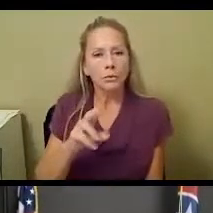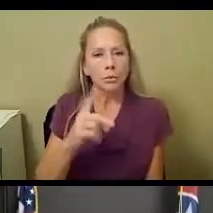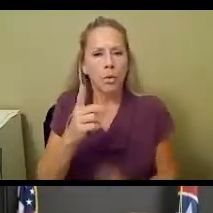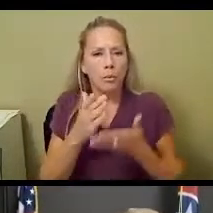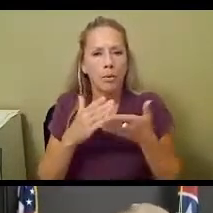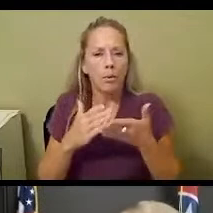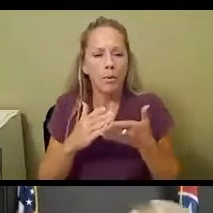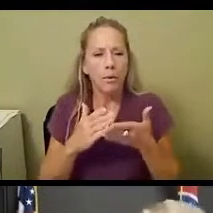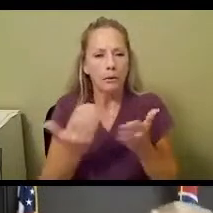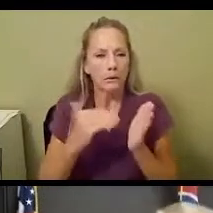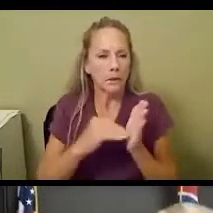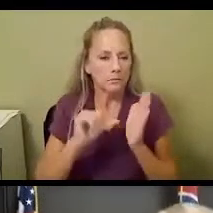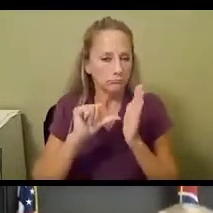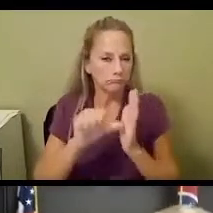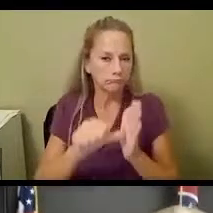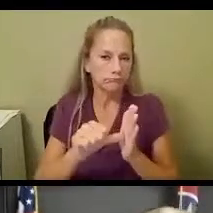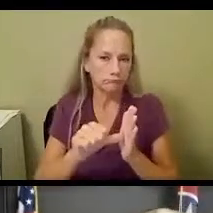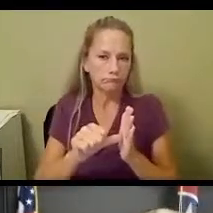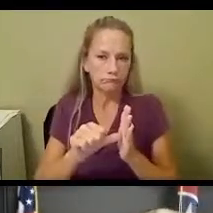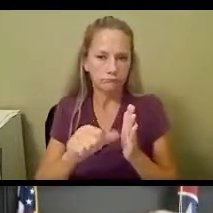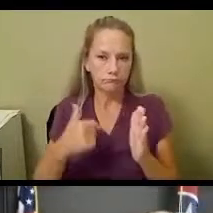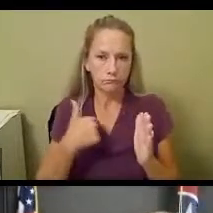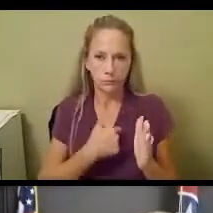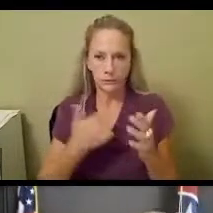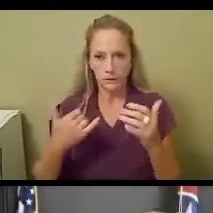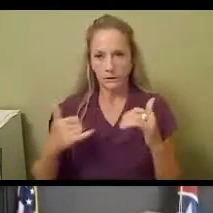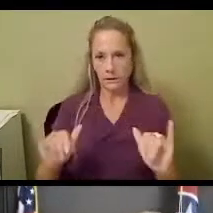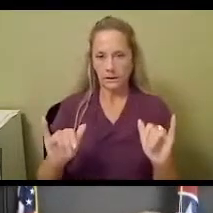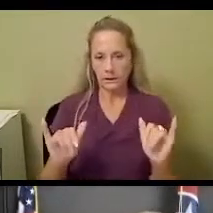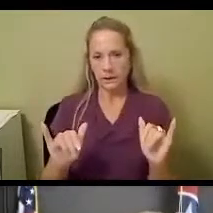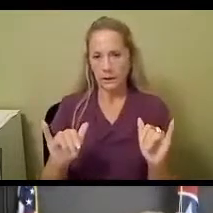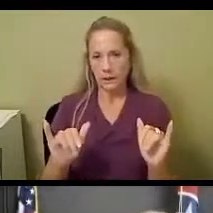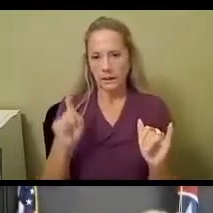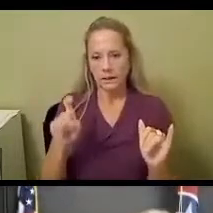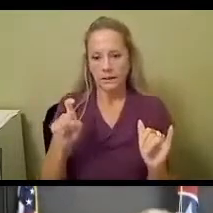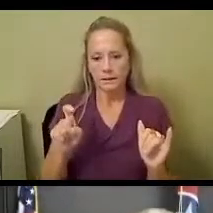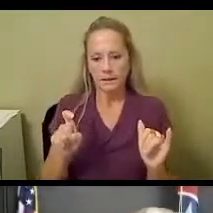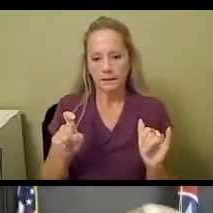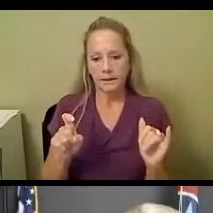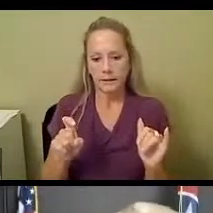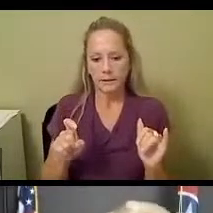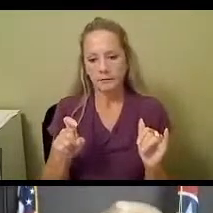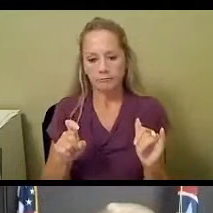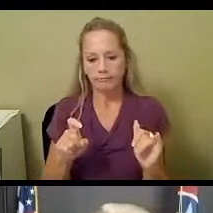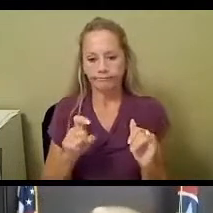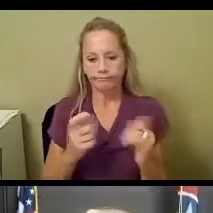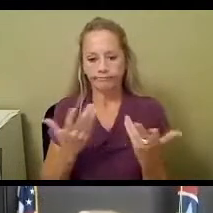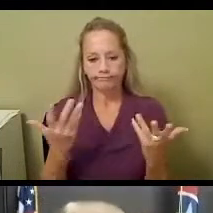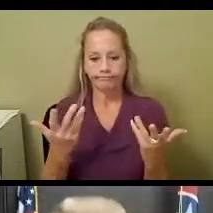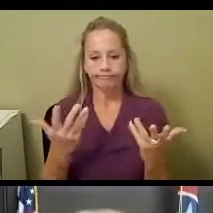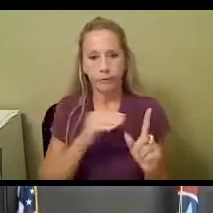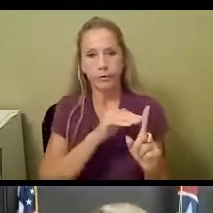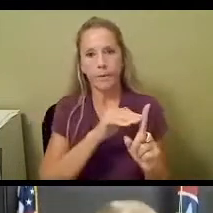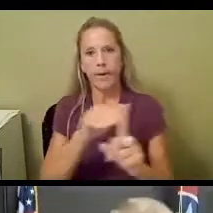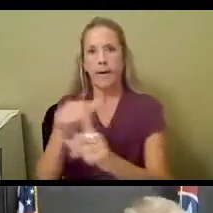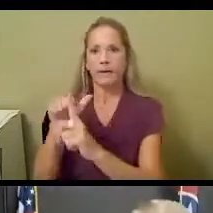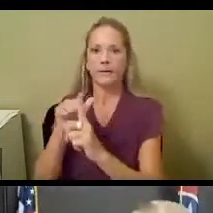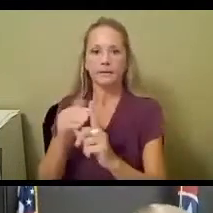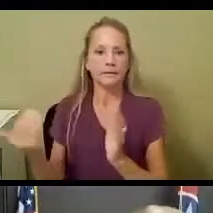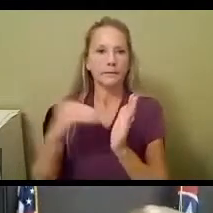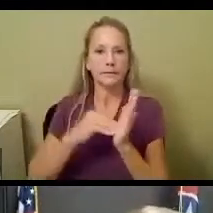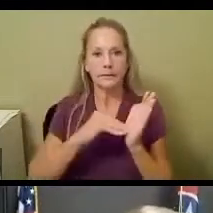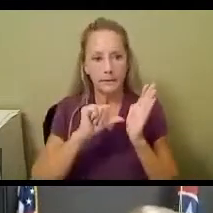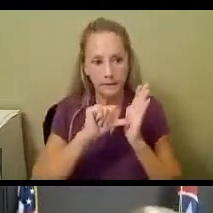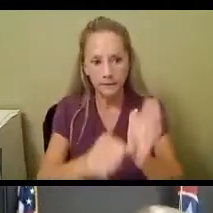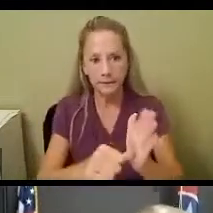to reiterate that we still just need to keep, if nothing else, just reminding and reiterating the parts